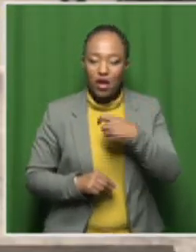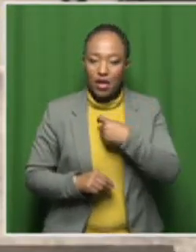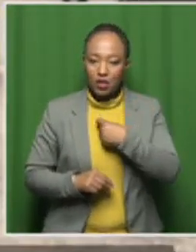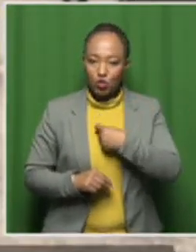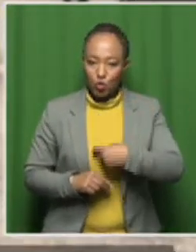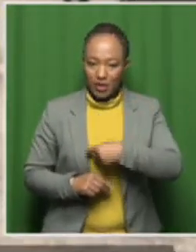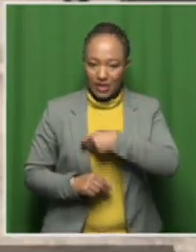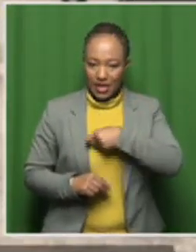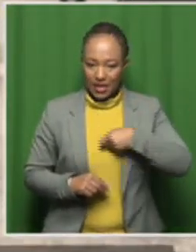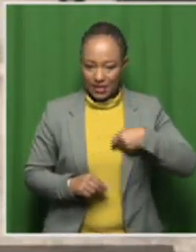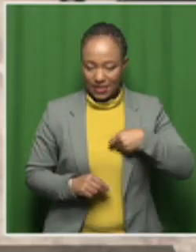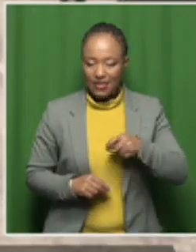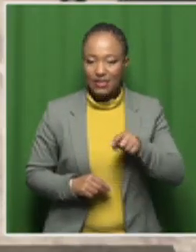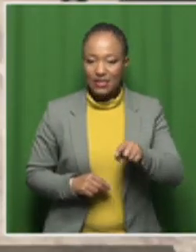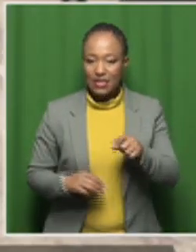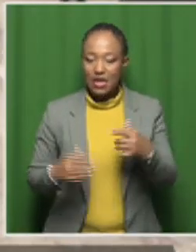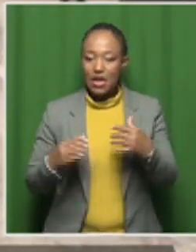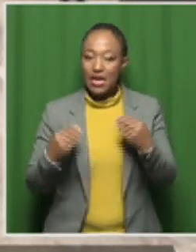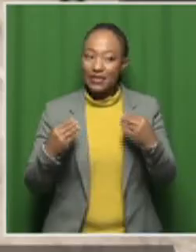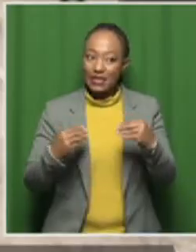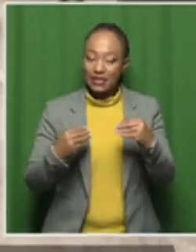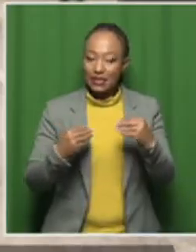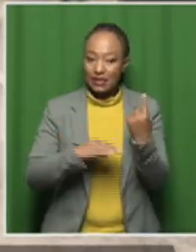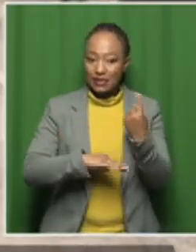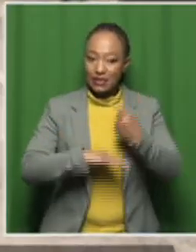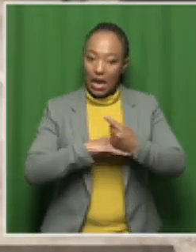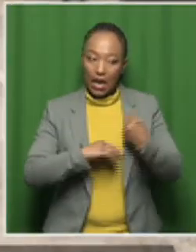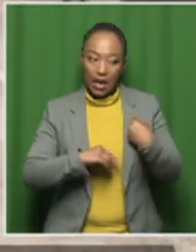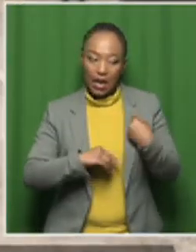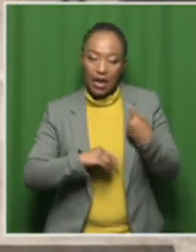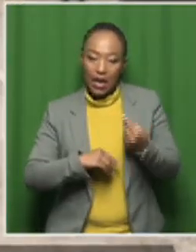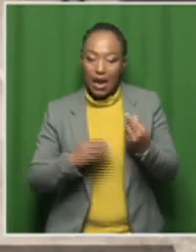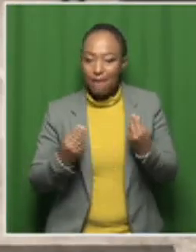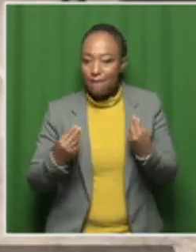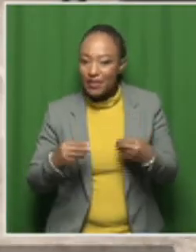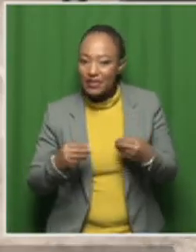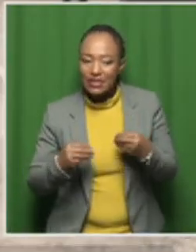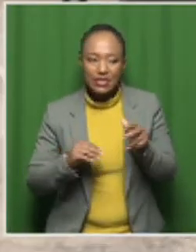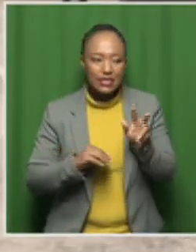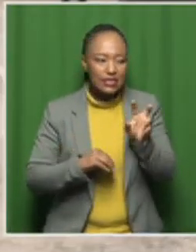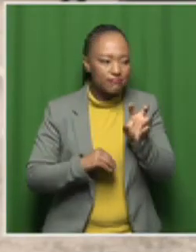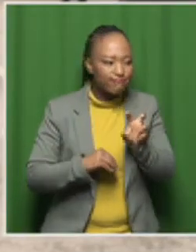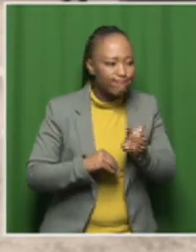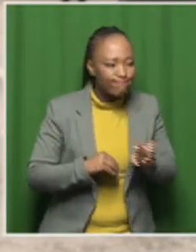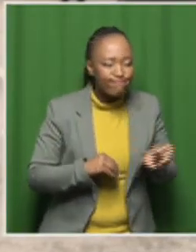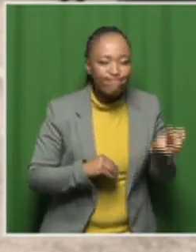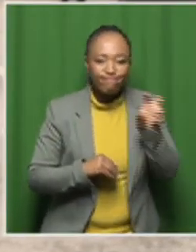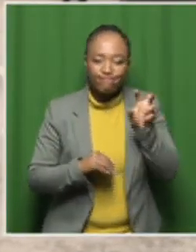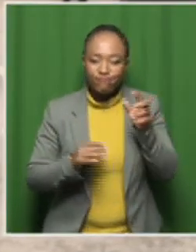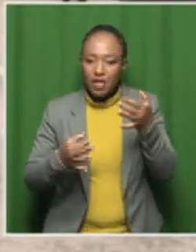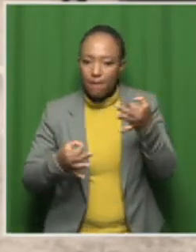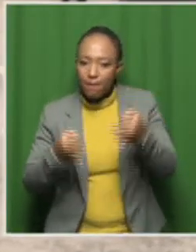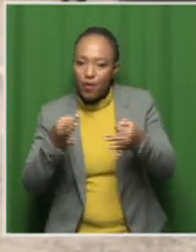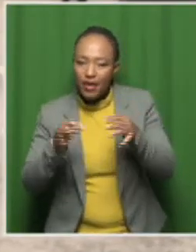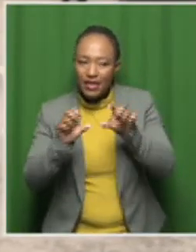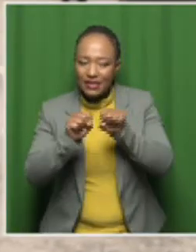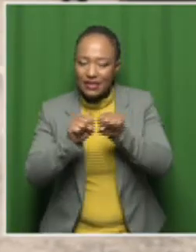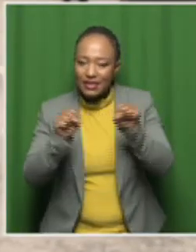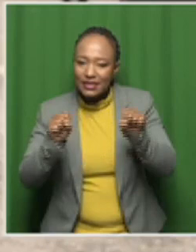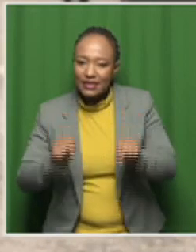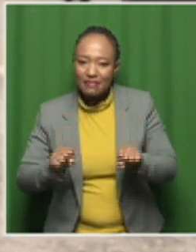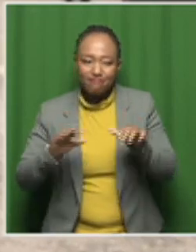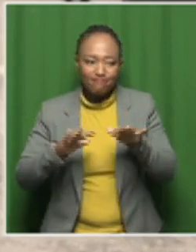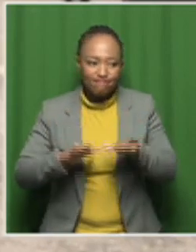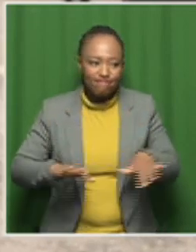a jam-packed few days already. And we've learned so much about not just the political systems, but of course, the science